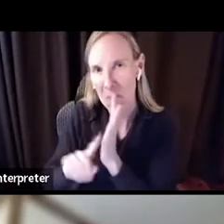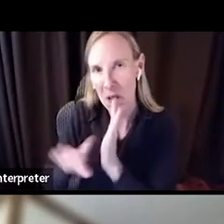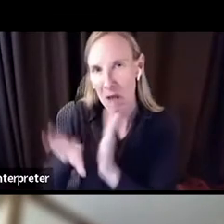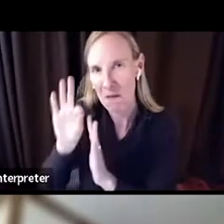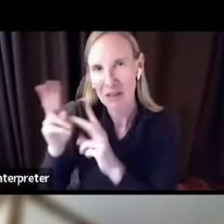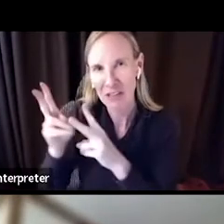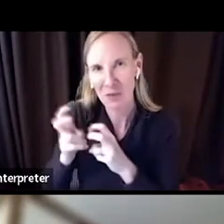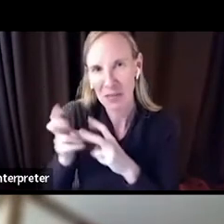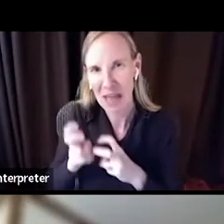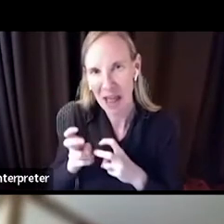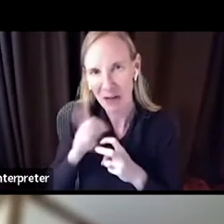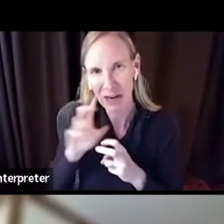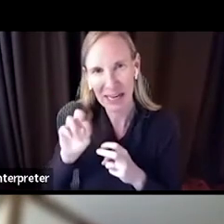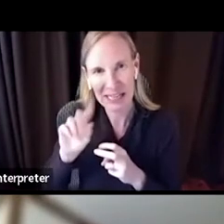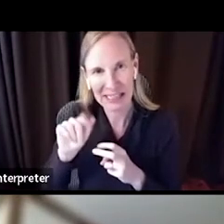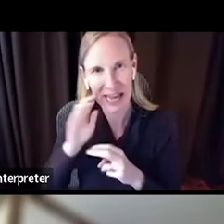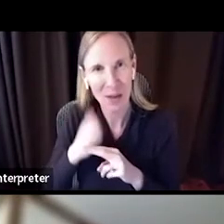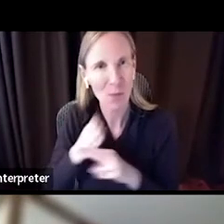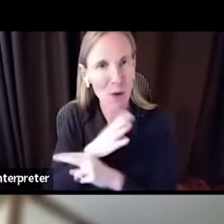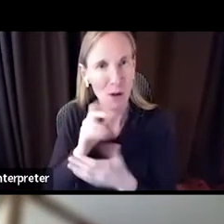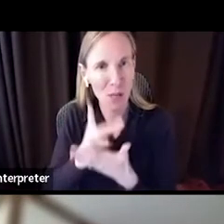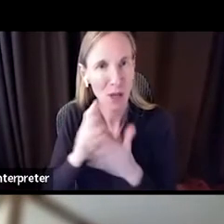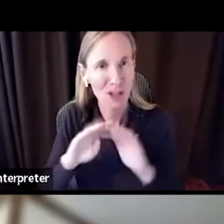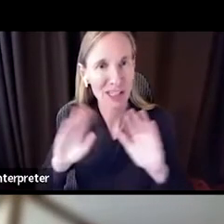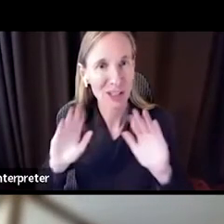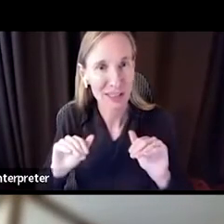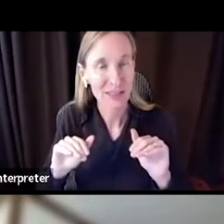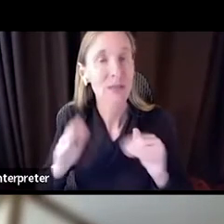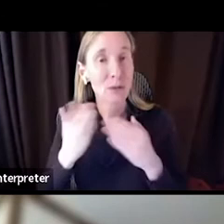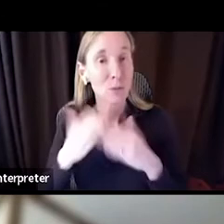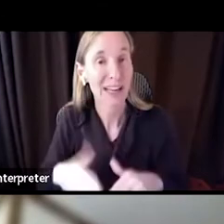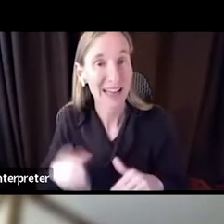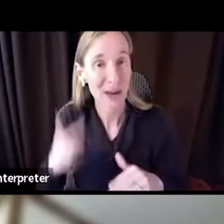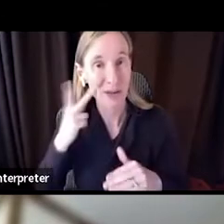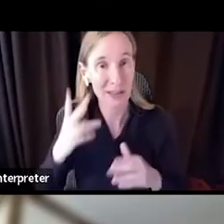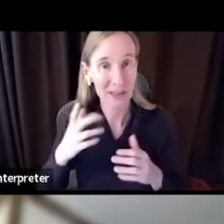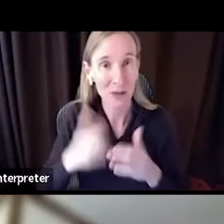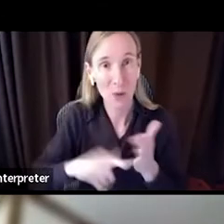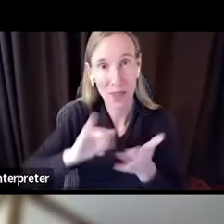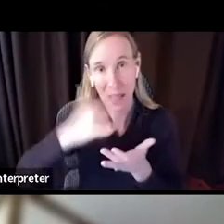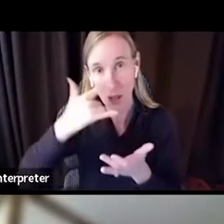disaggregate data in our prior authorization system to break it down to that level.